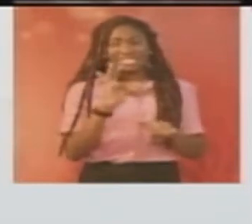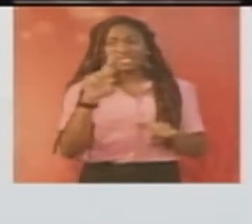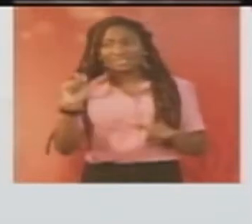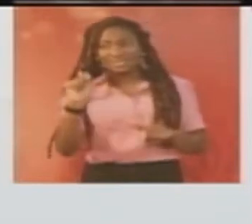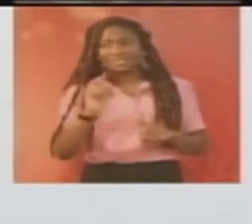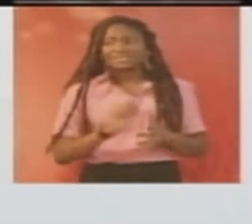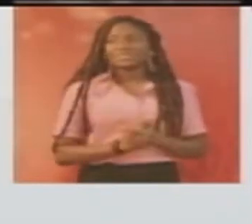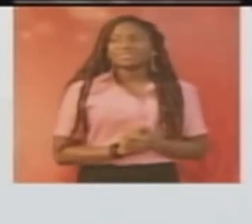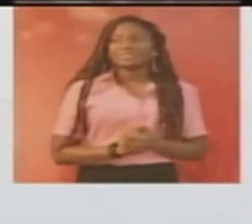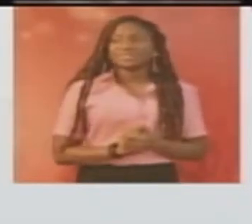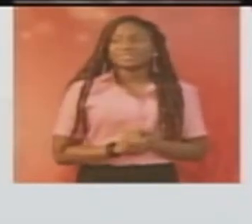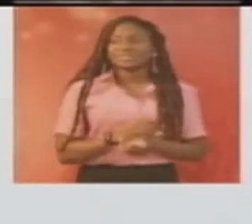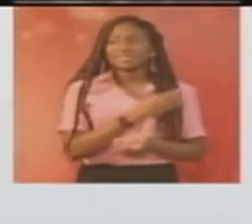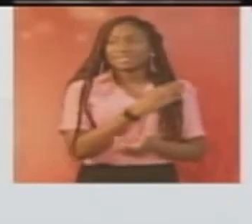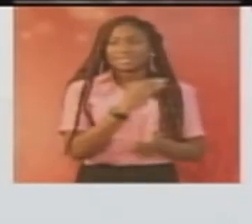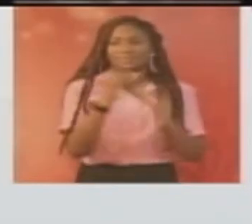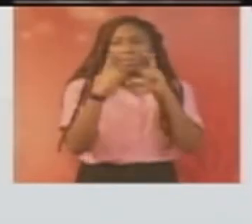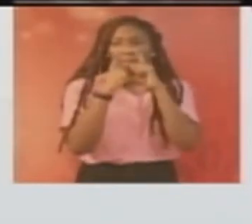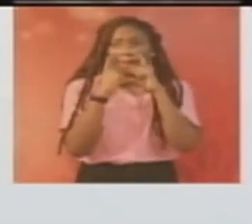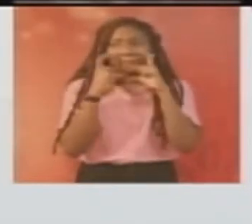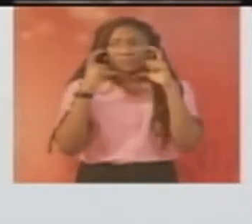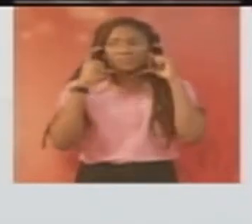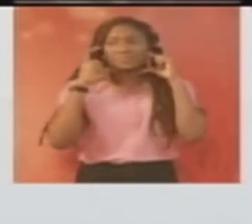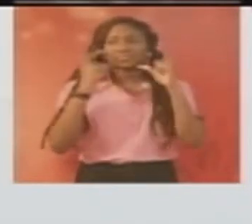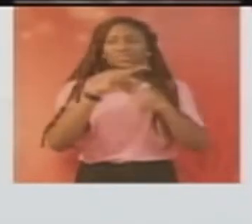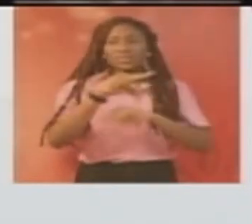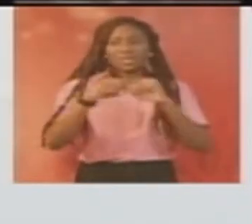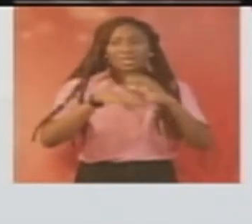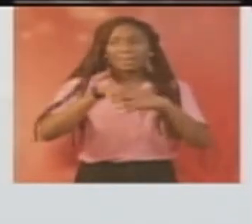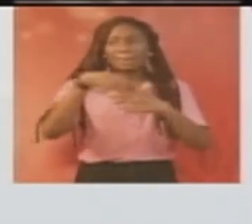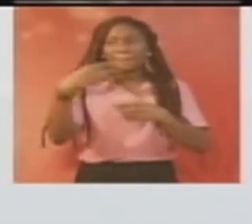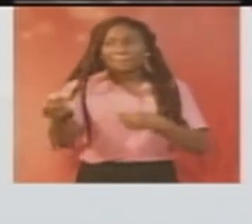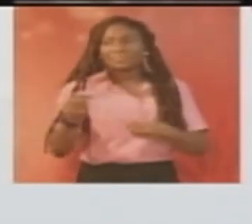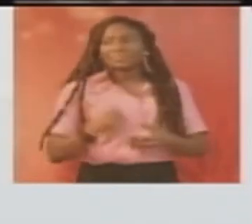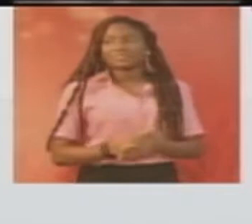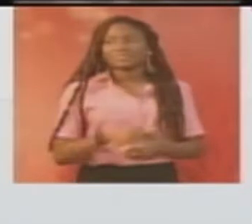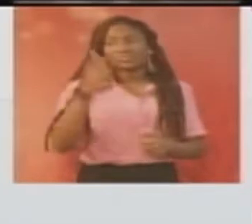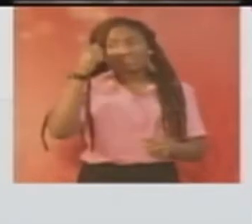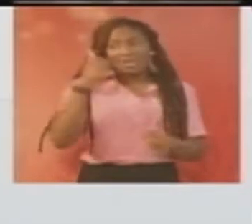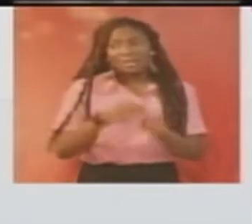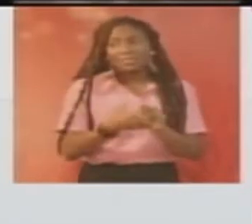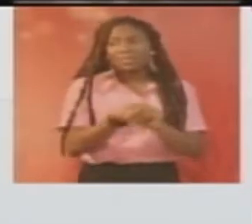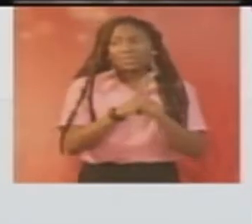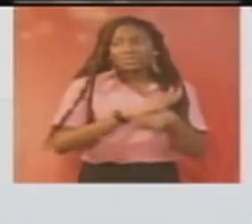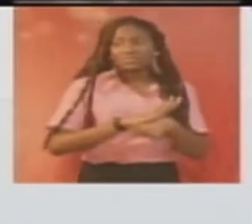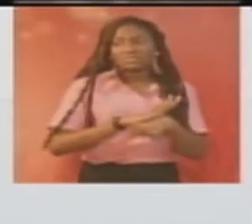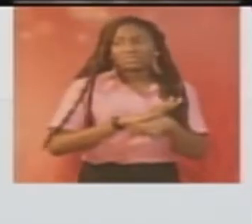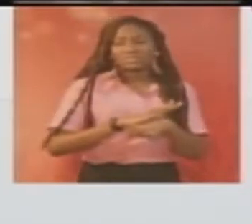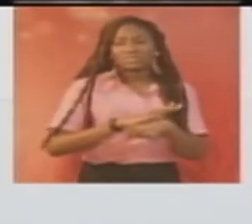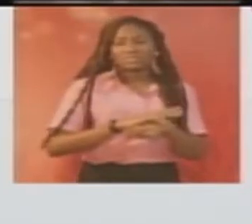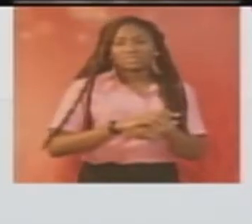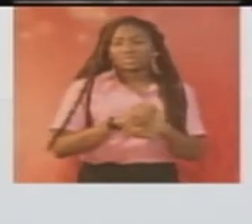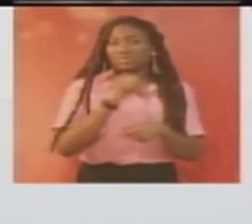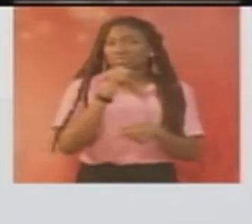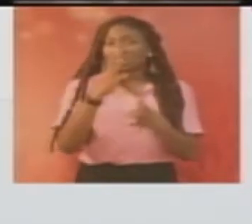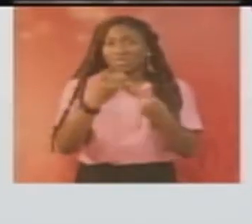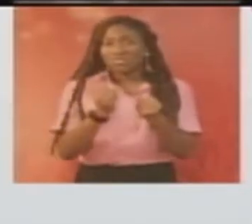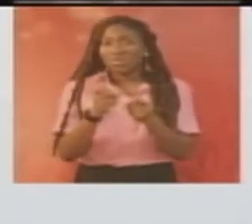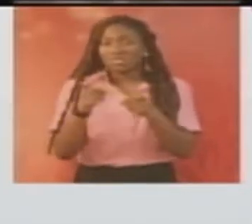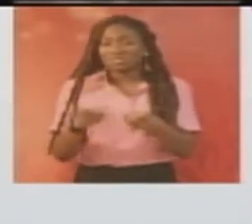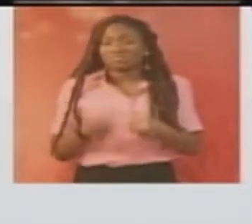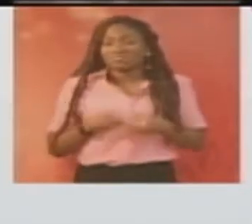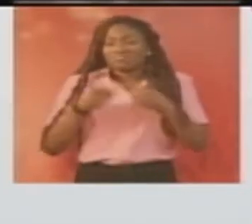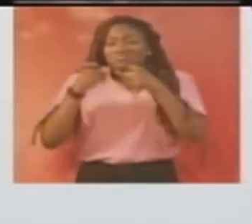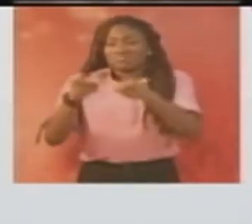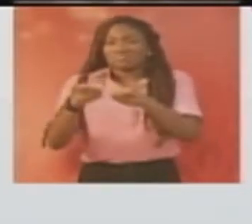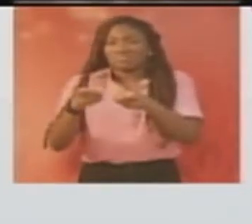feet physical distance from others and wear a mask when in public. Remember, COVID is not a gift you